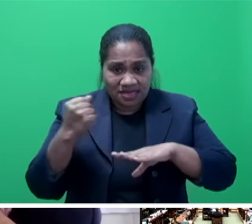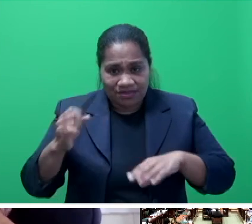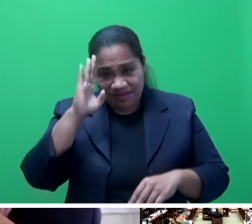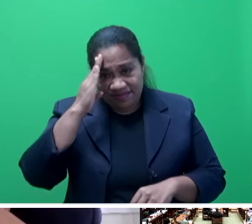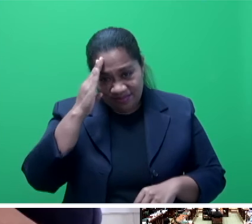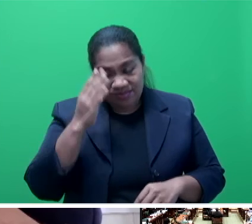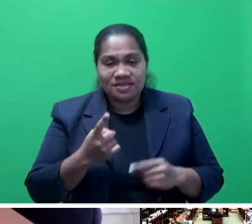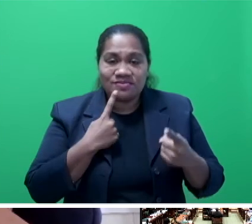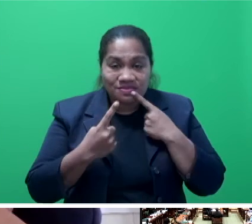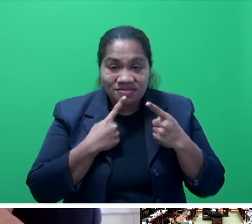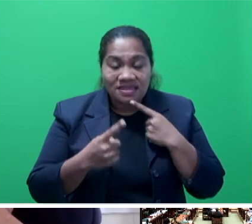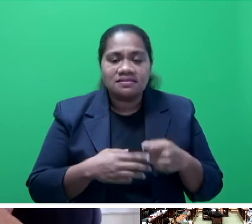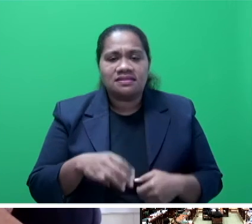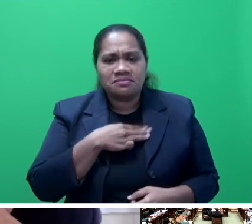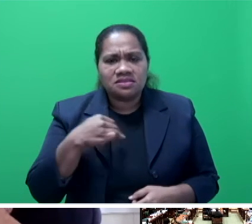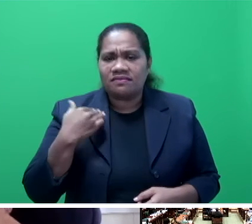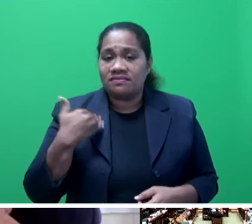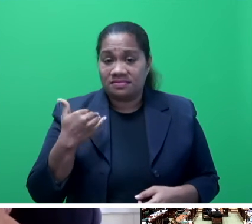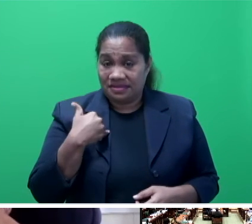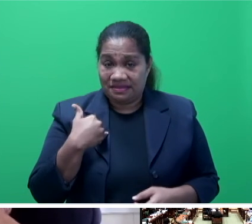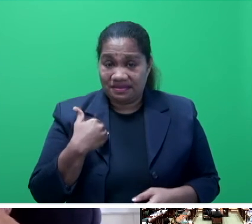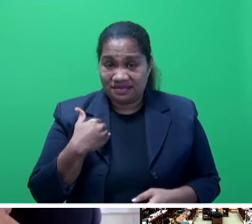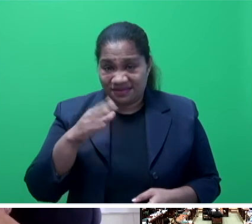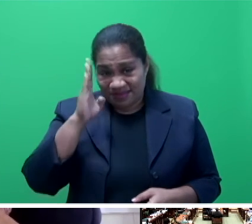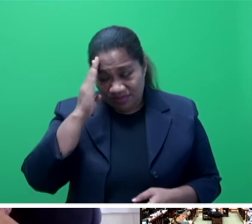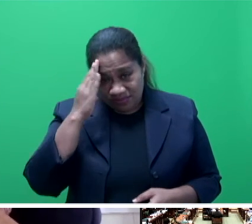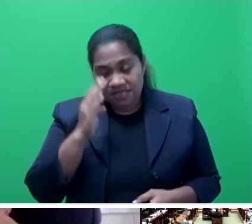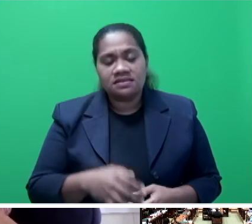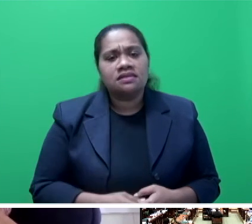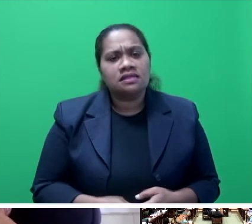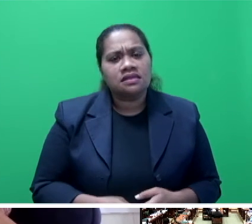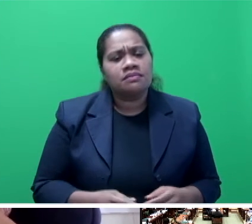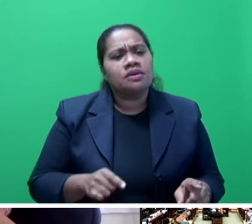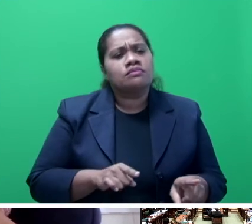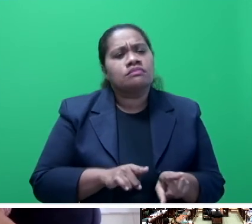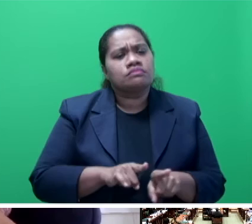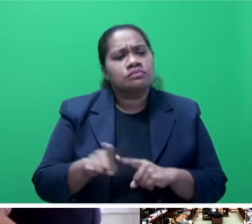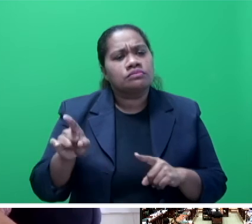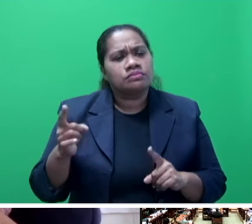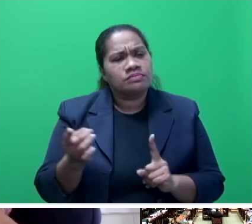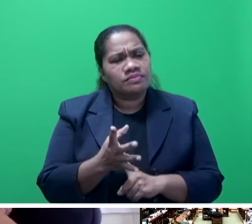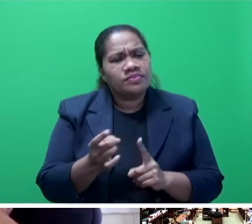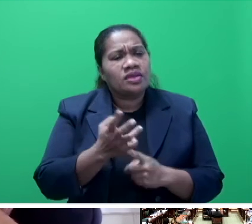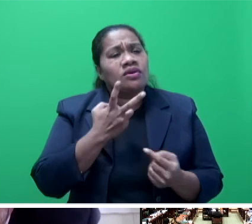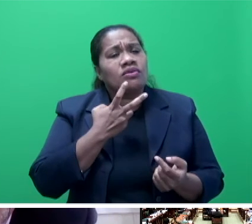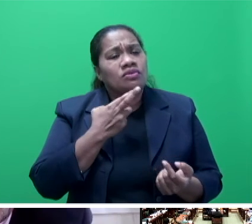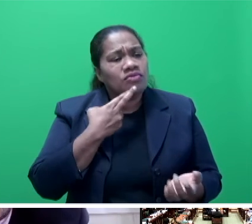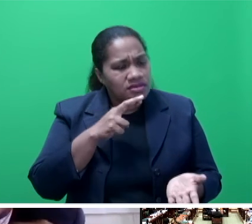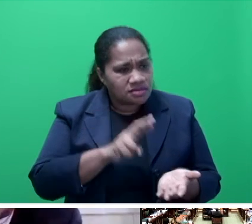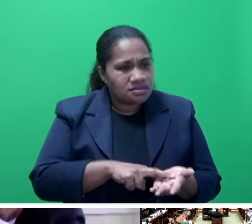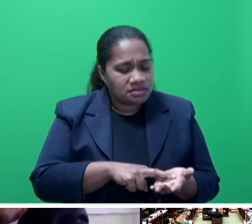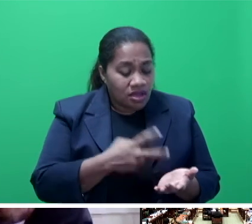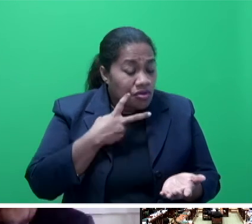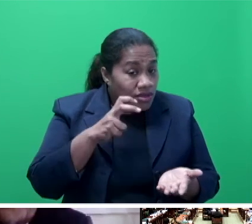page, and also the Ministry of Health Facebook page, and also in the media. But more importantly, to be registered before you come for vaccination. This